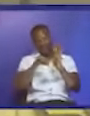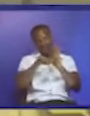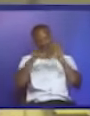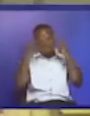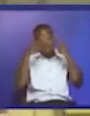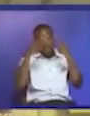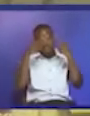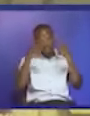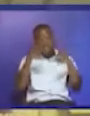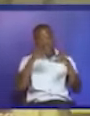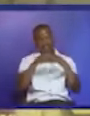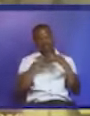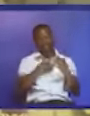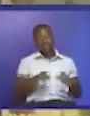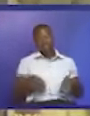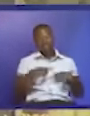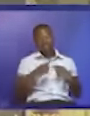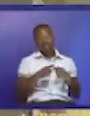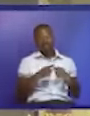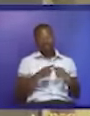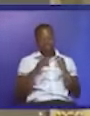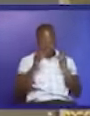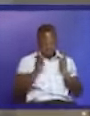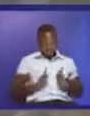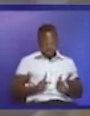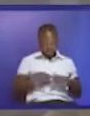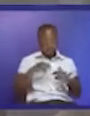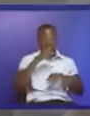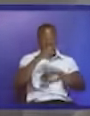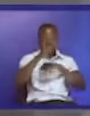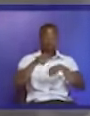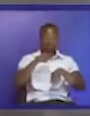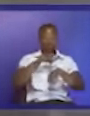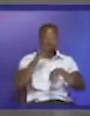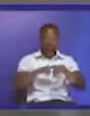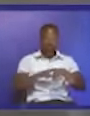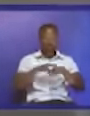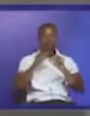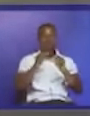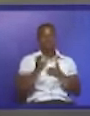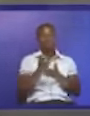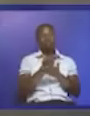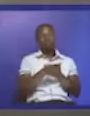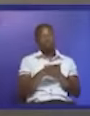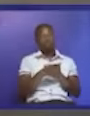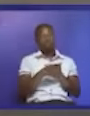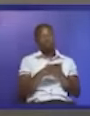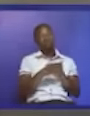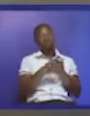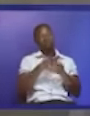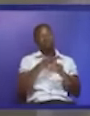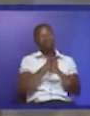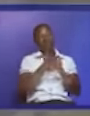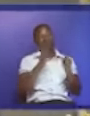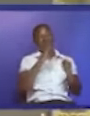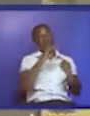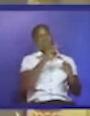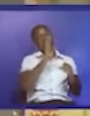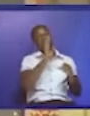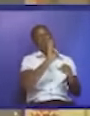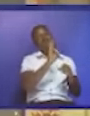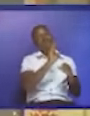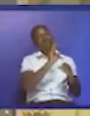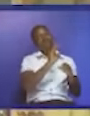personally, nationally, can turn to the salvation of that nation. It says through,